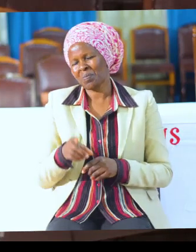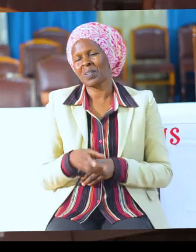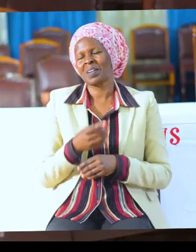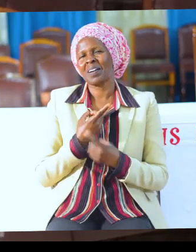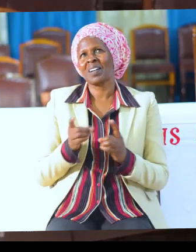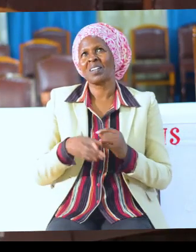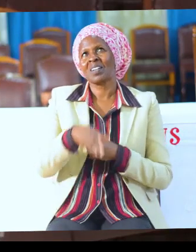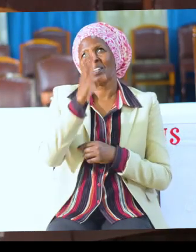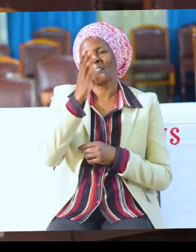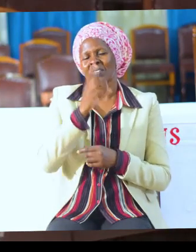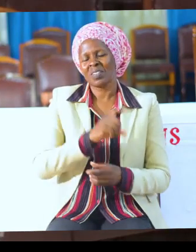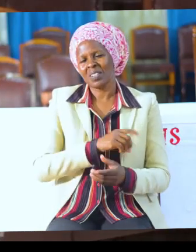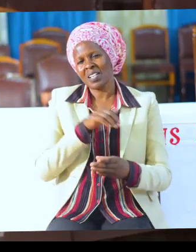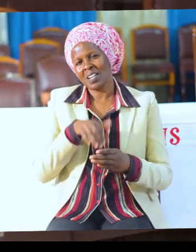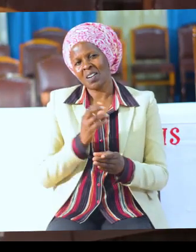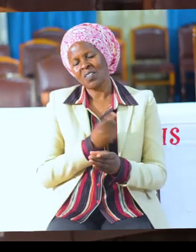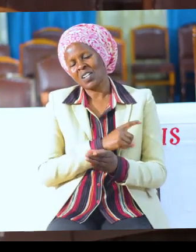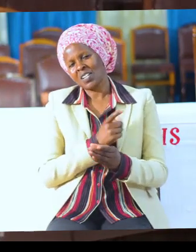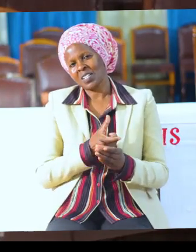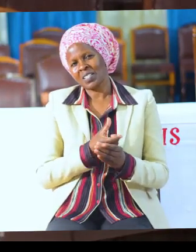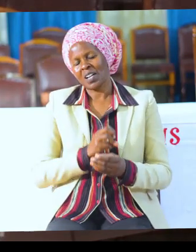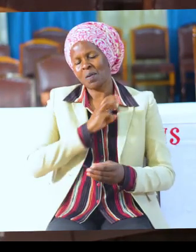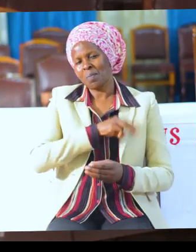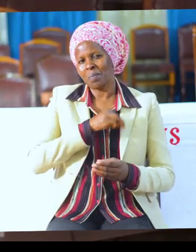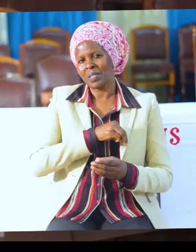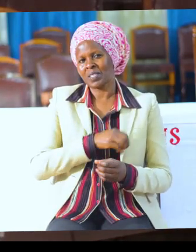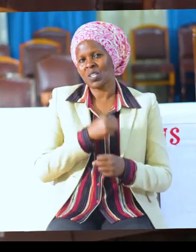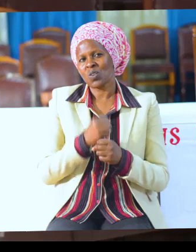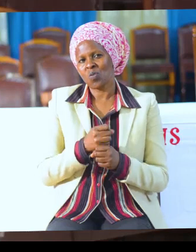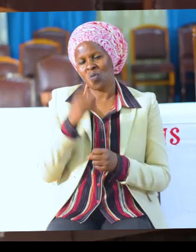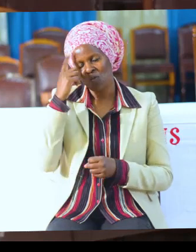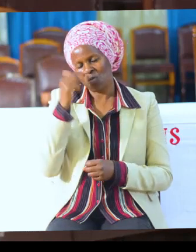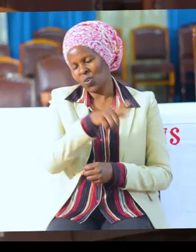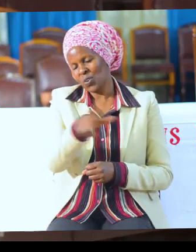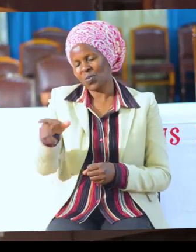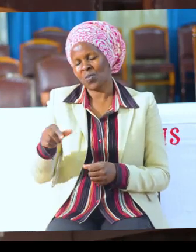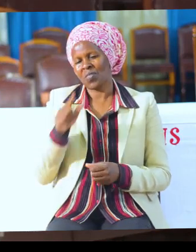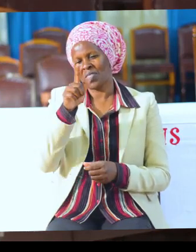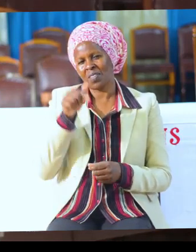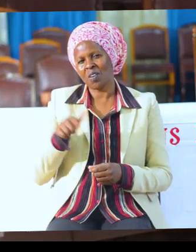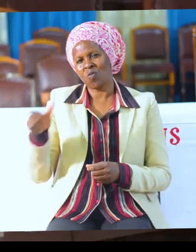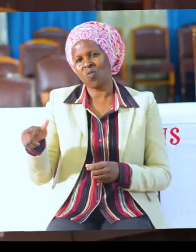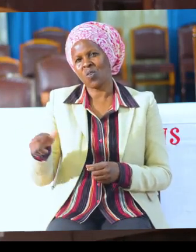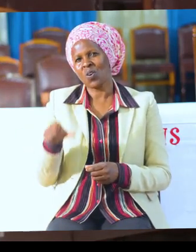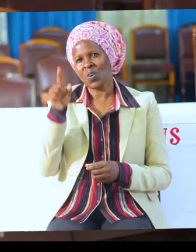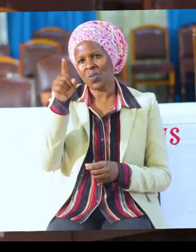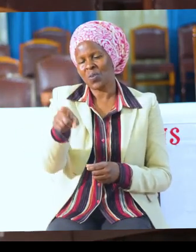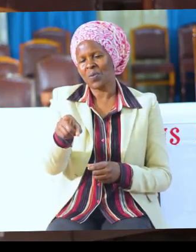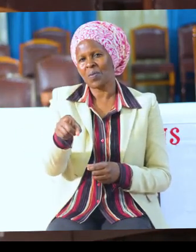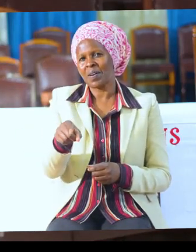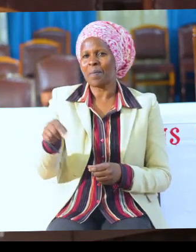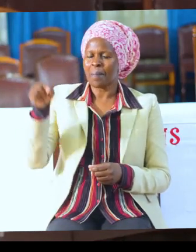God, out of his grace and mercy, he has done them for us. Therefore, we need